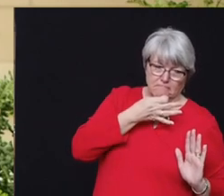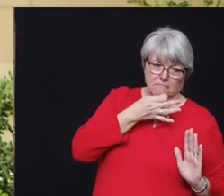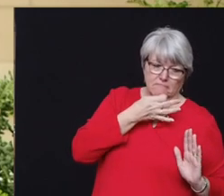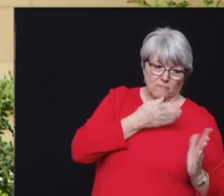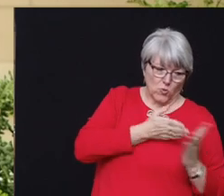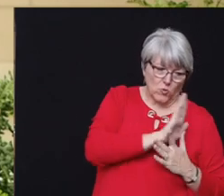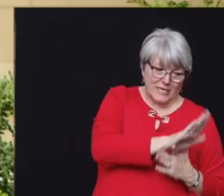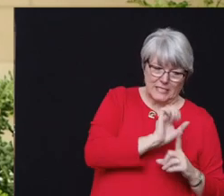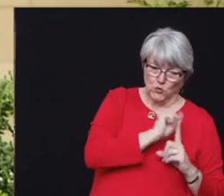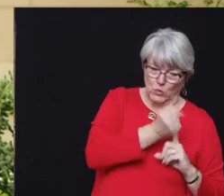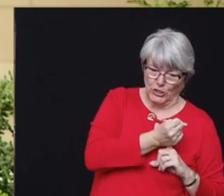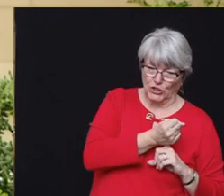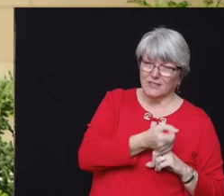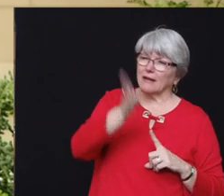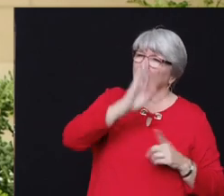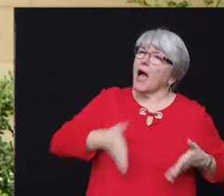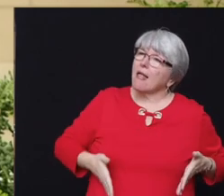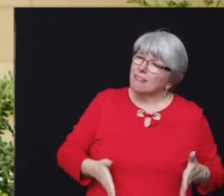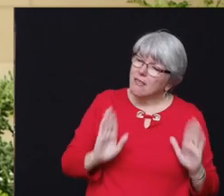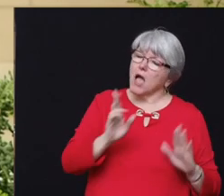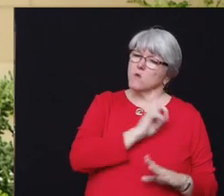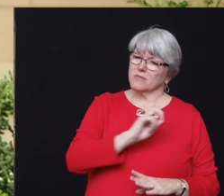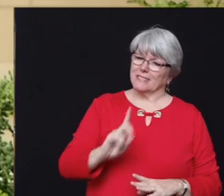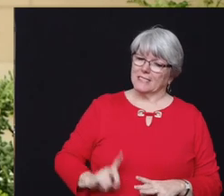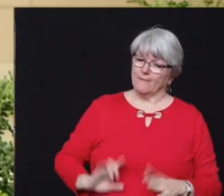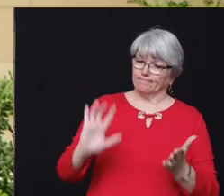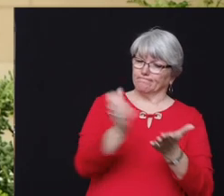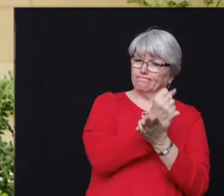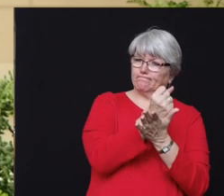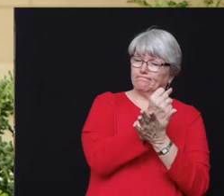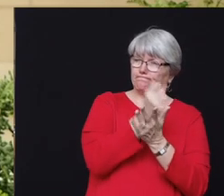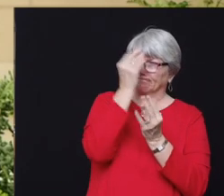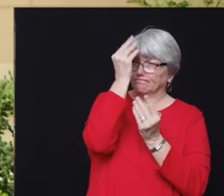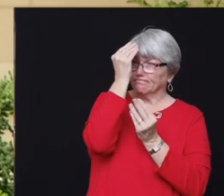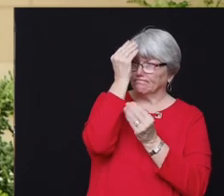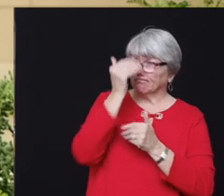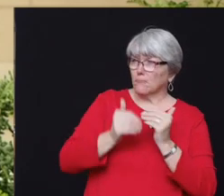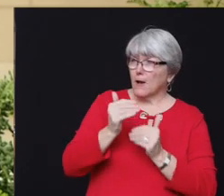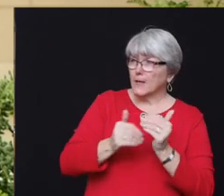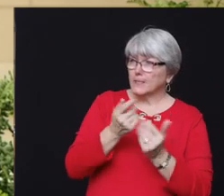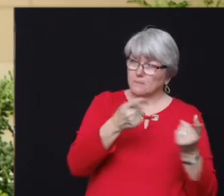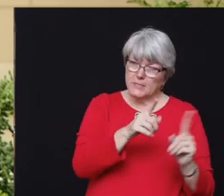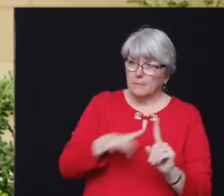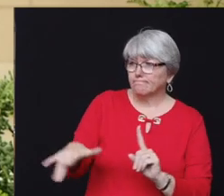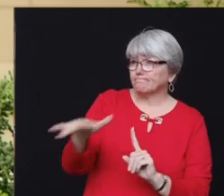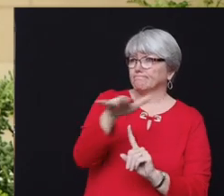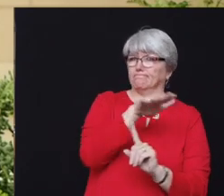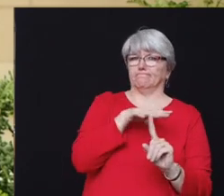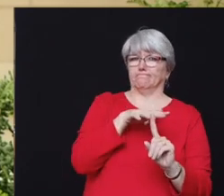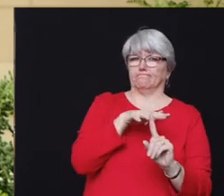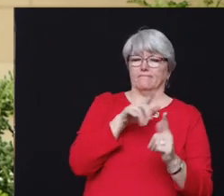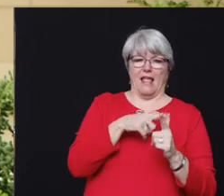and through his circumstances, and he allows David an opportunity to process what's going on around him and